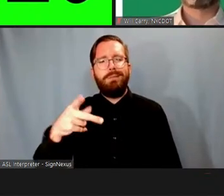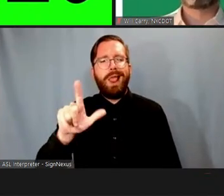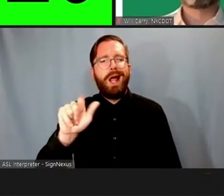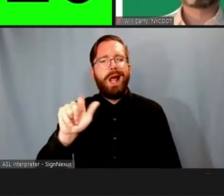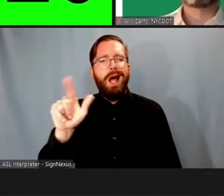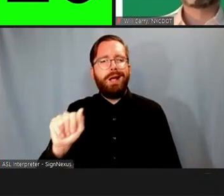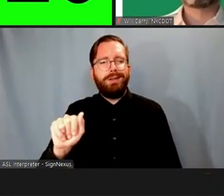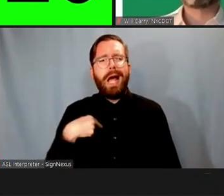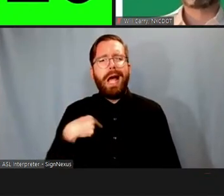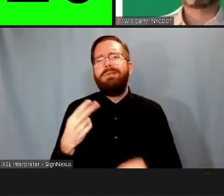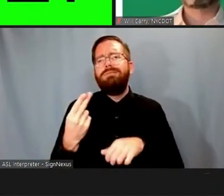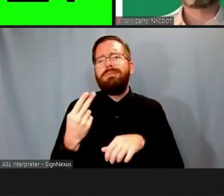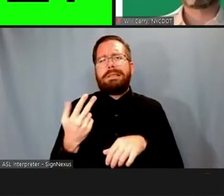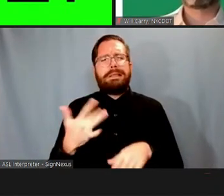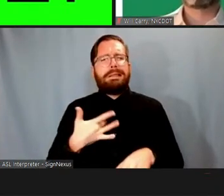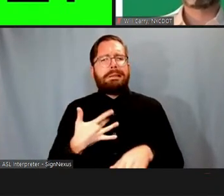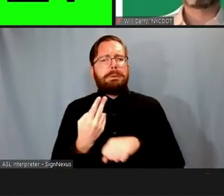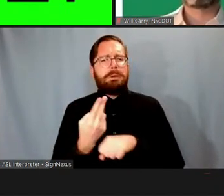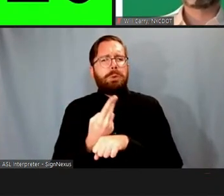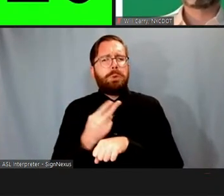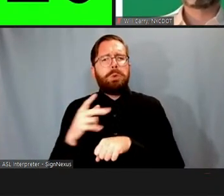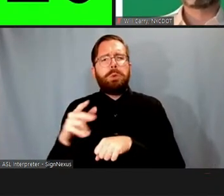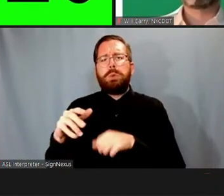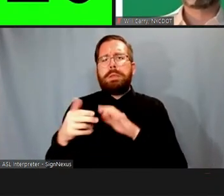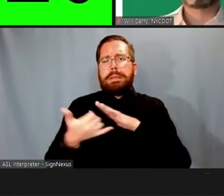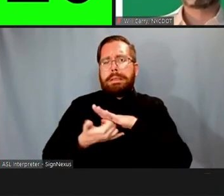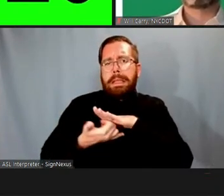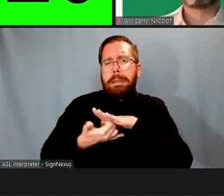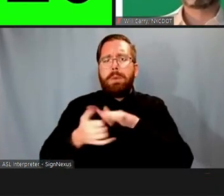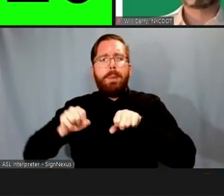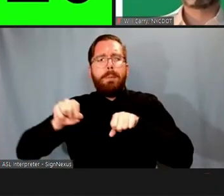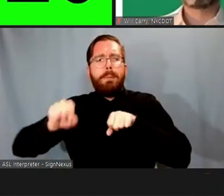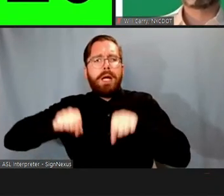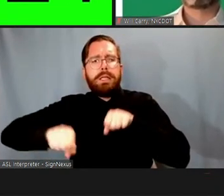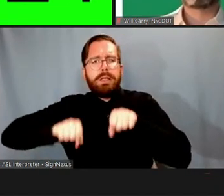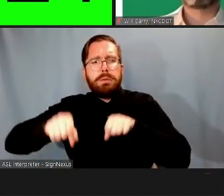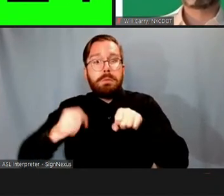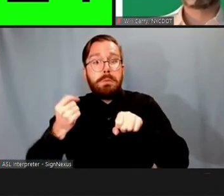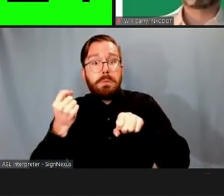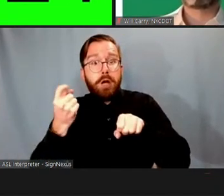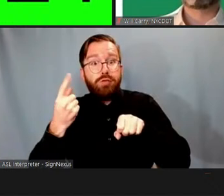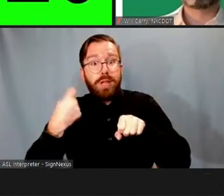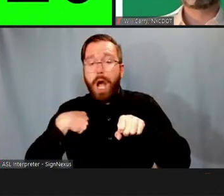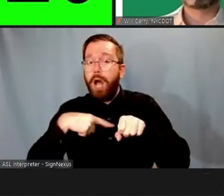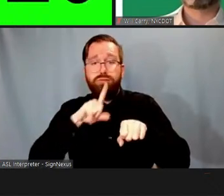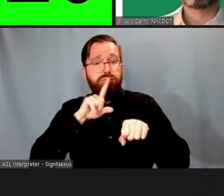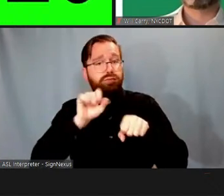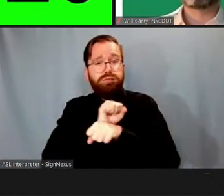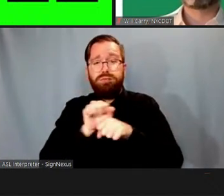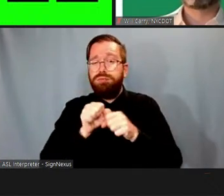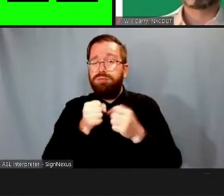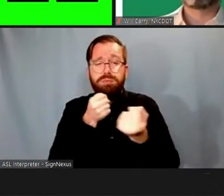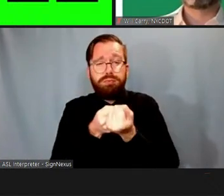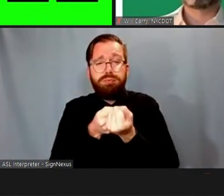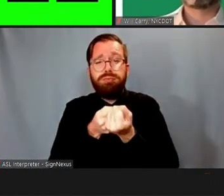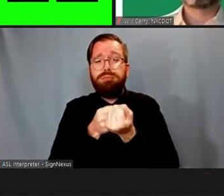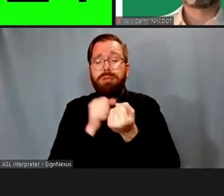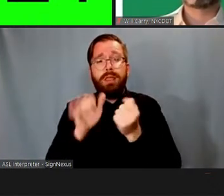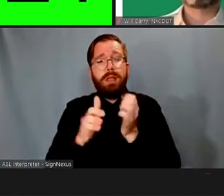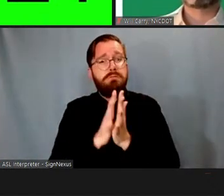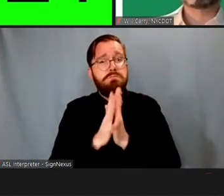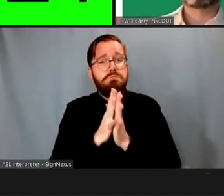by subway or bicycle with that said i am desperately in favor of congestion pricing i have lost friends to traffic